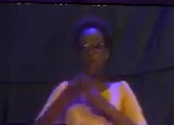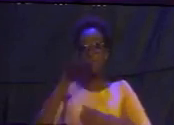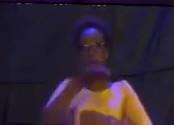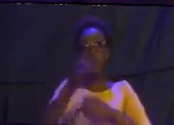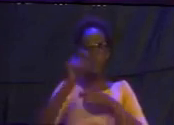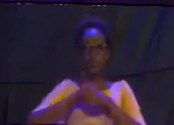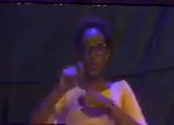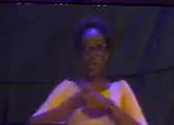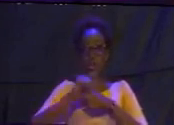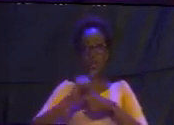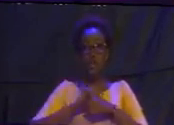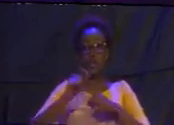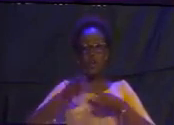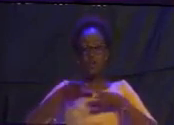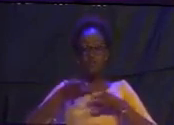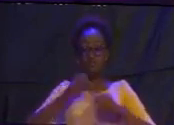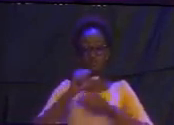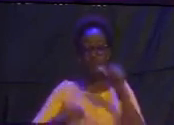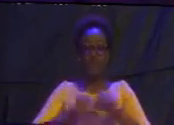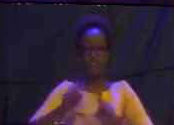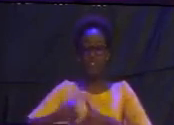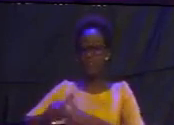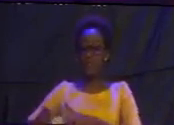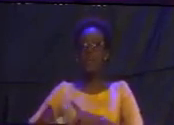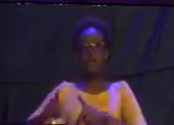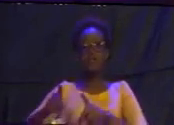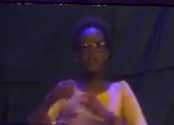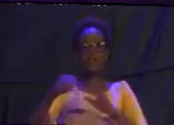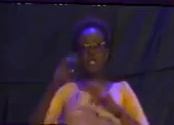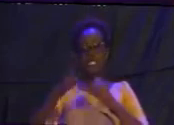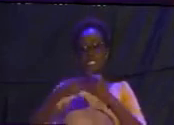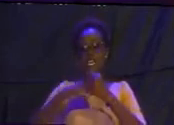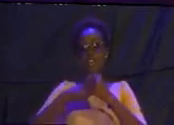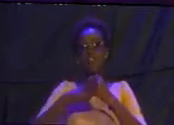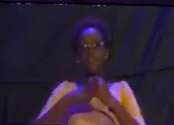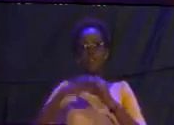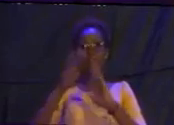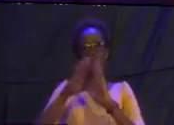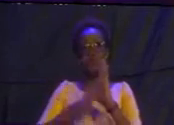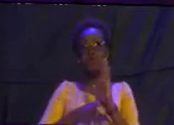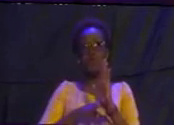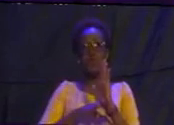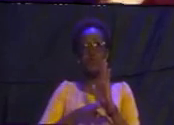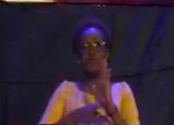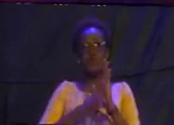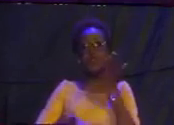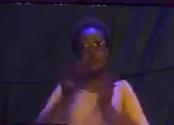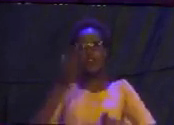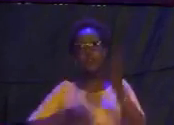9, there is a summit on the seven mountains. That those who were not able to